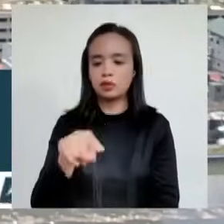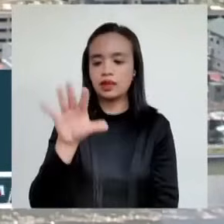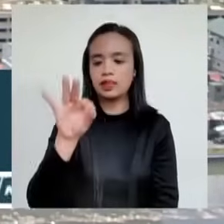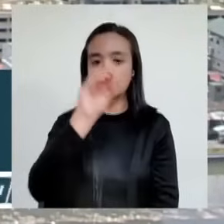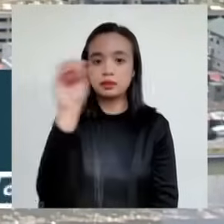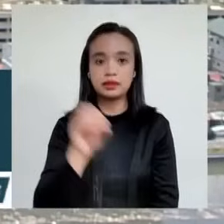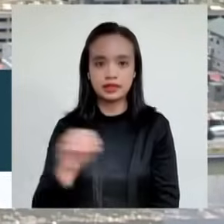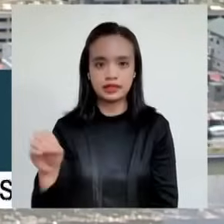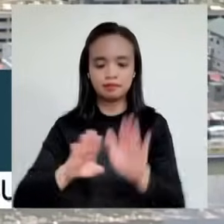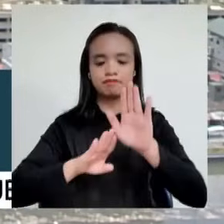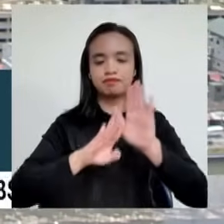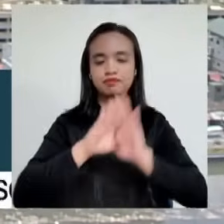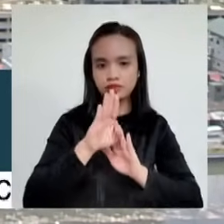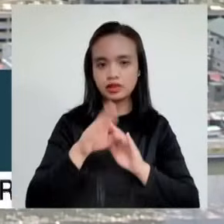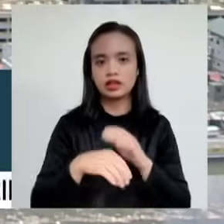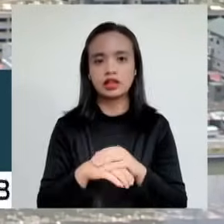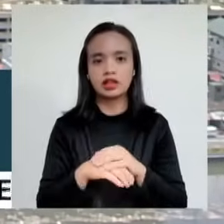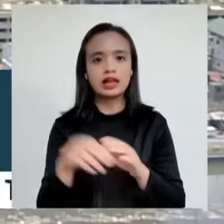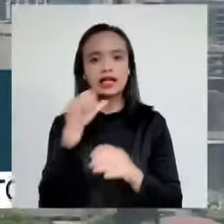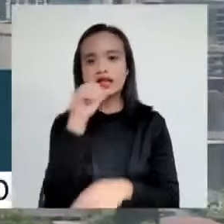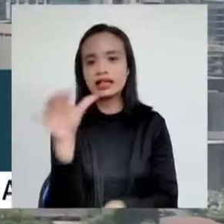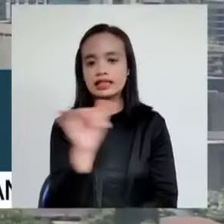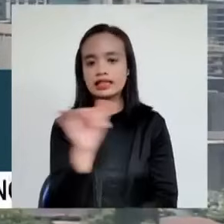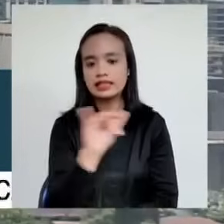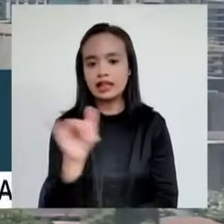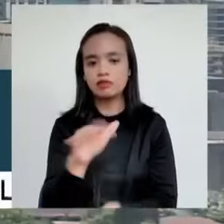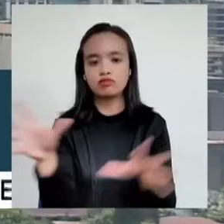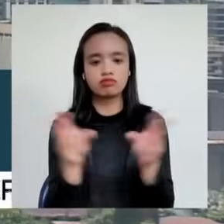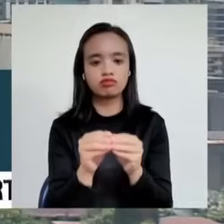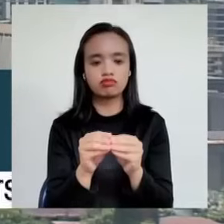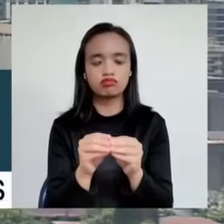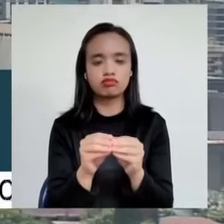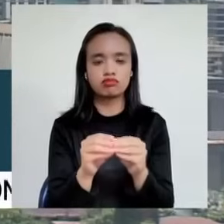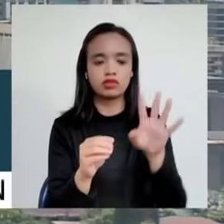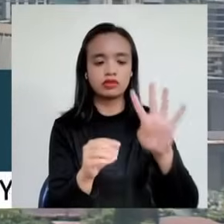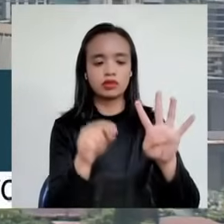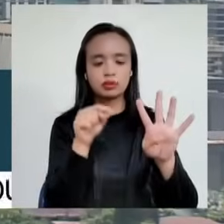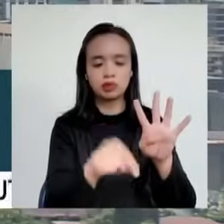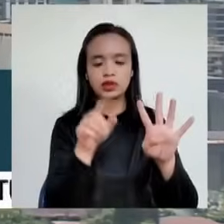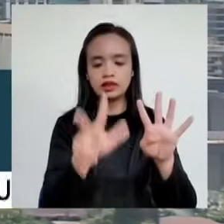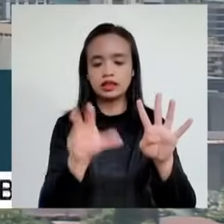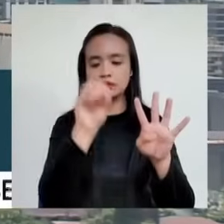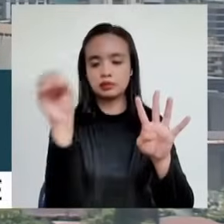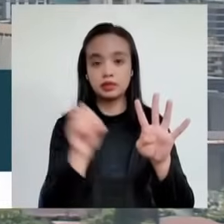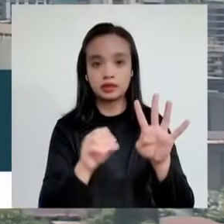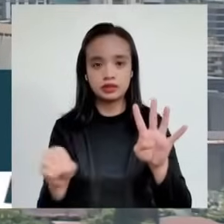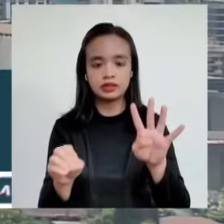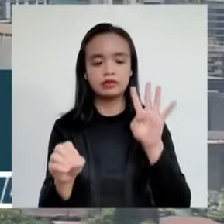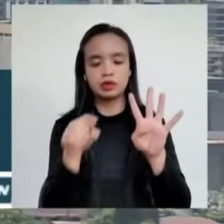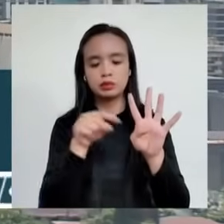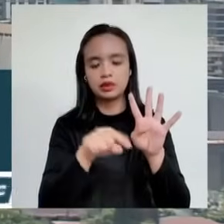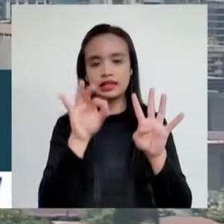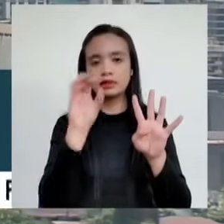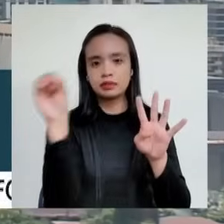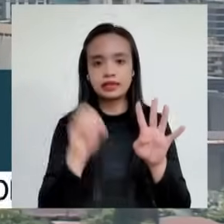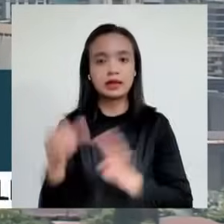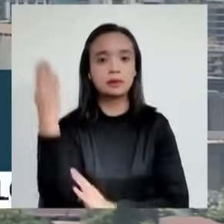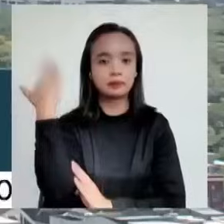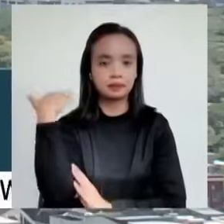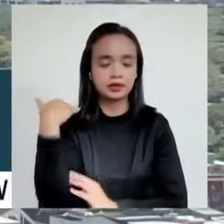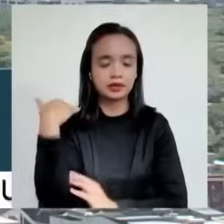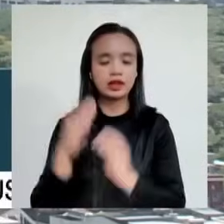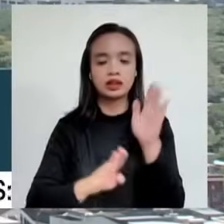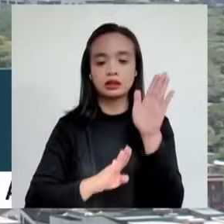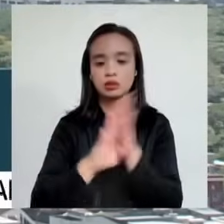earlier. It's higher than most GDP projections, ranging from 4.3 to 4.9%. The development puts the